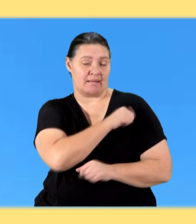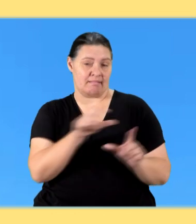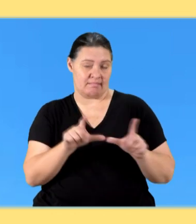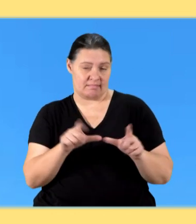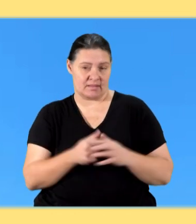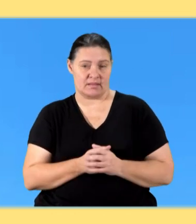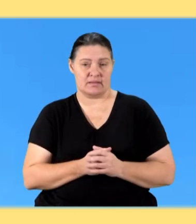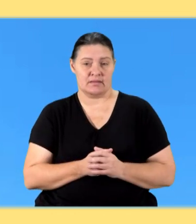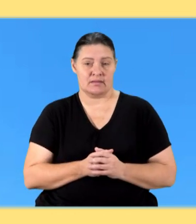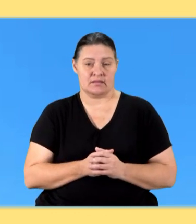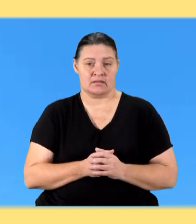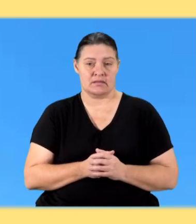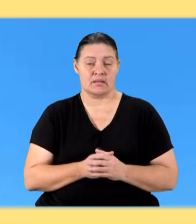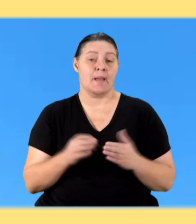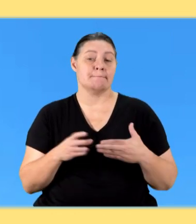Medical aid.